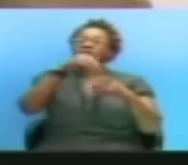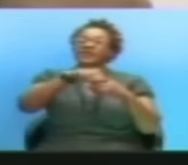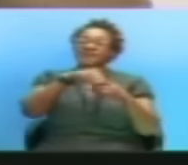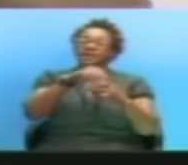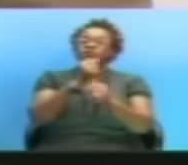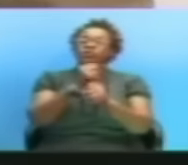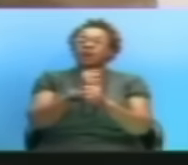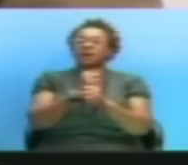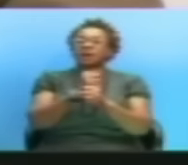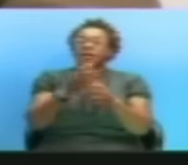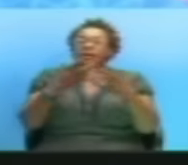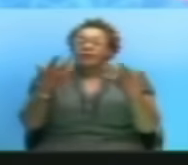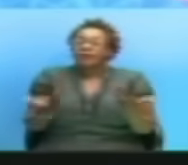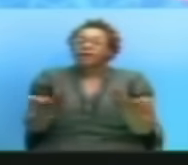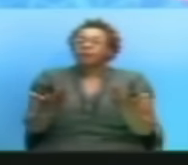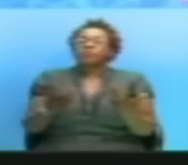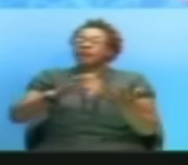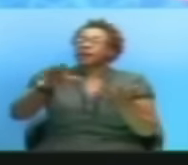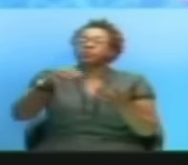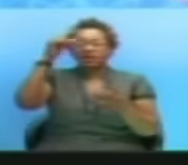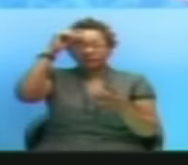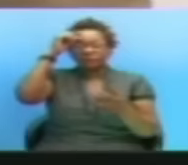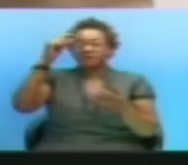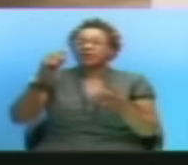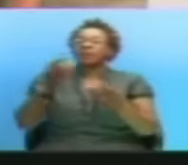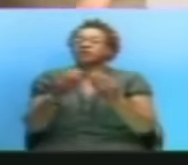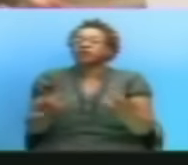to work in. How is the county government accommodating these ones coming in?